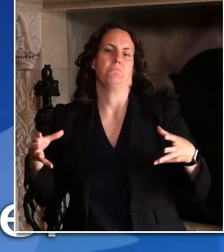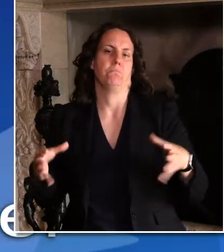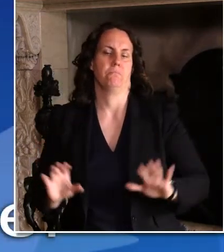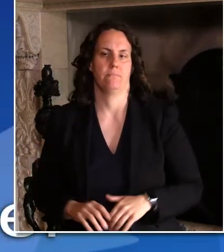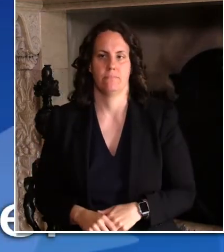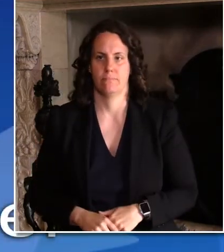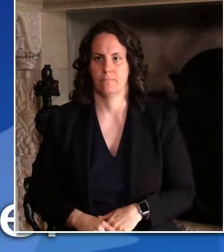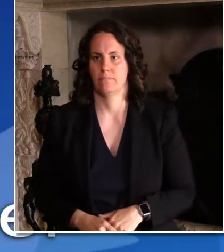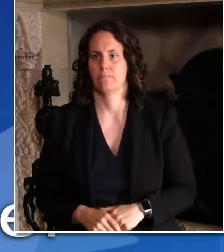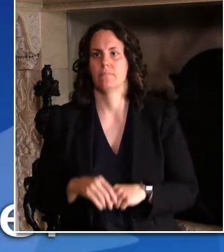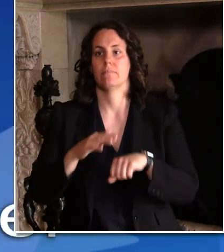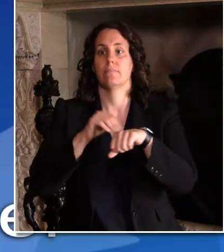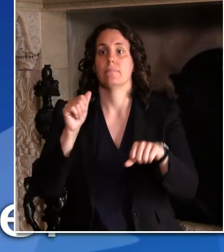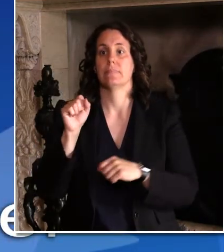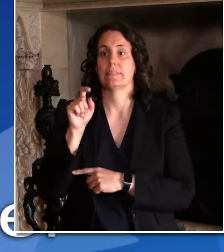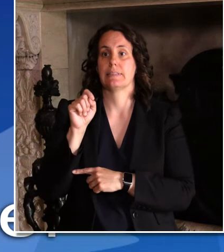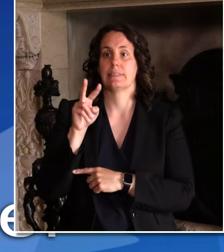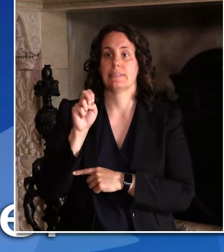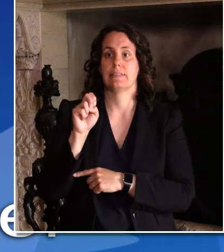Steve.